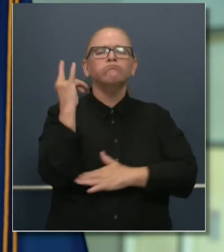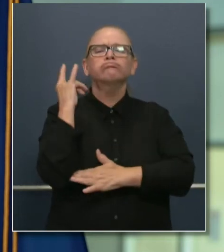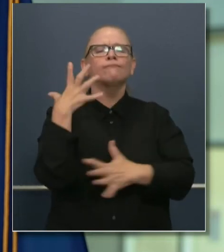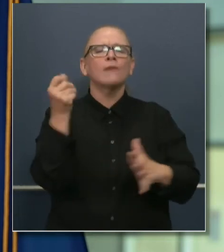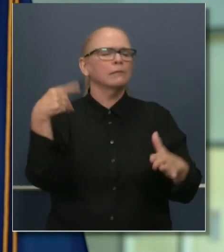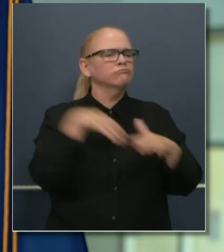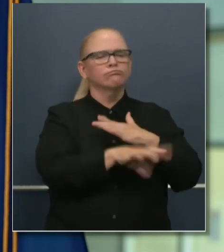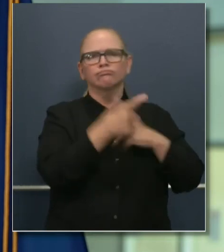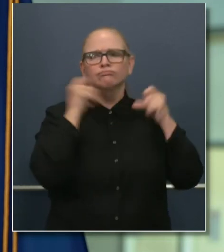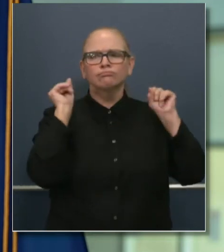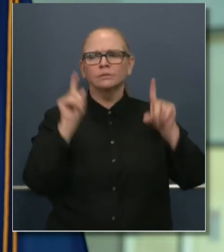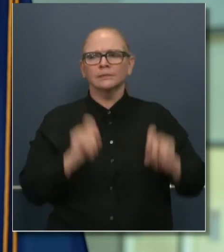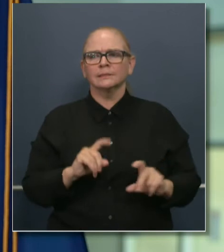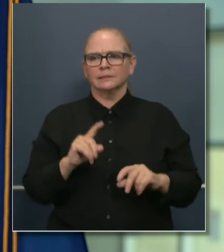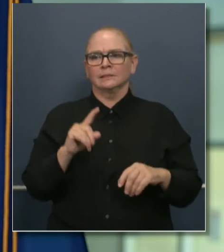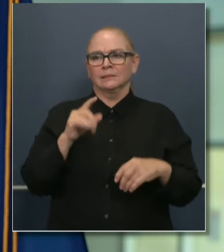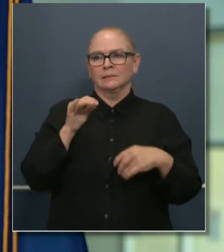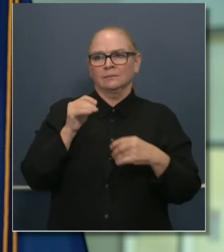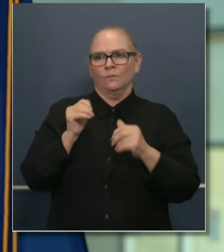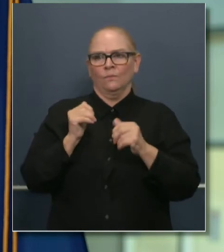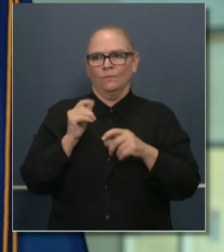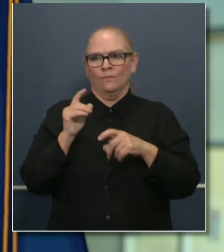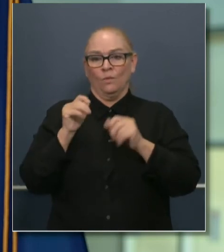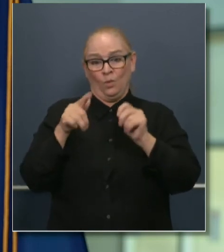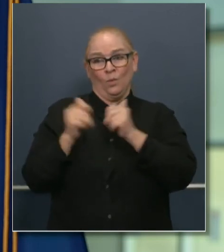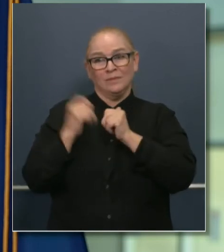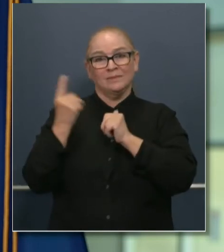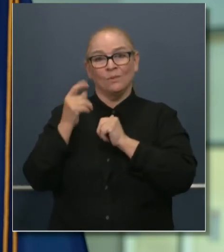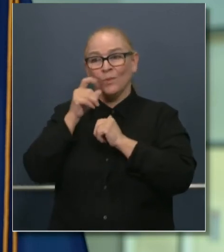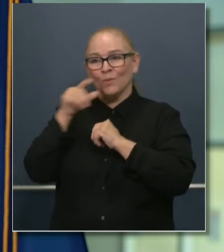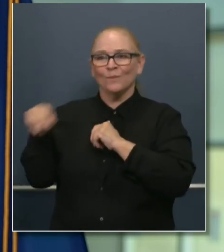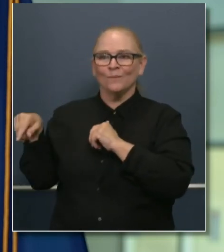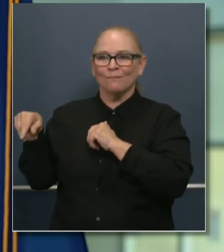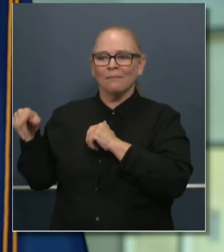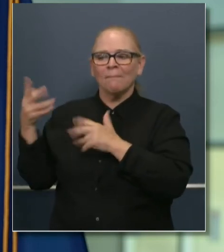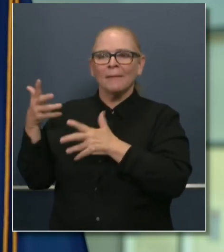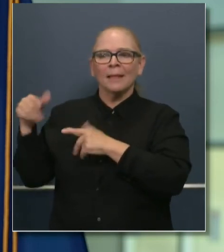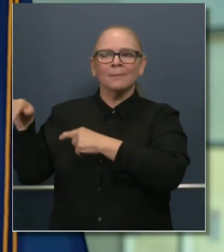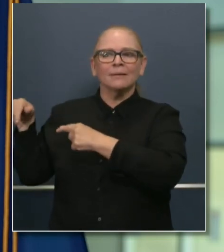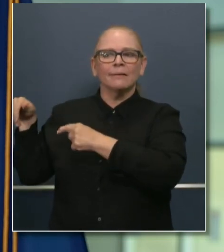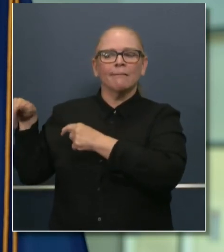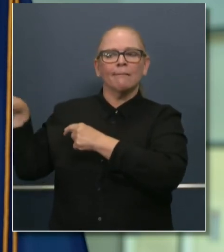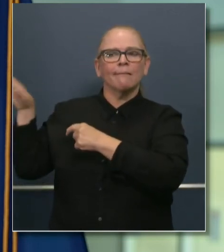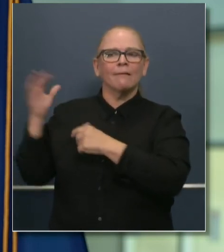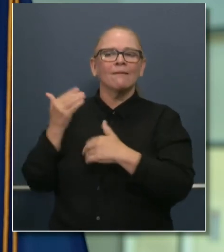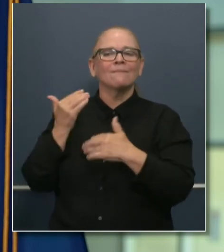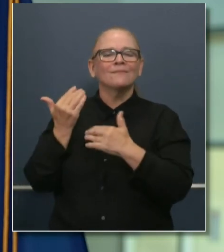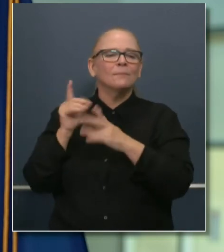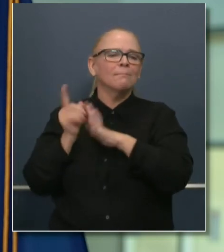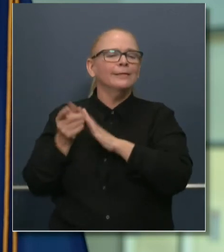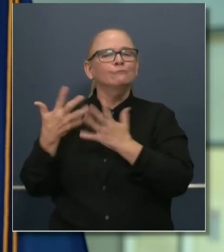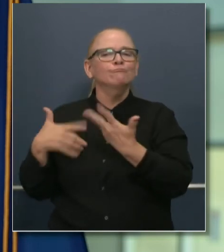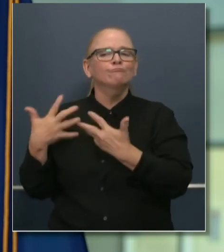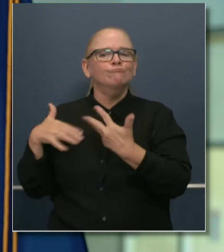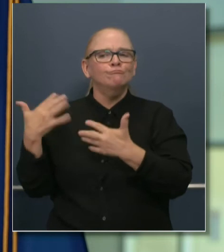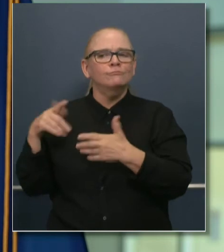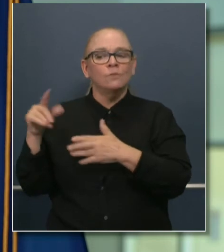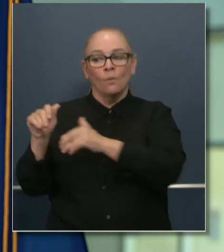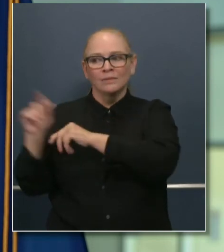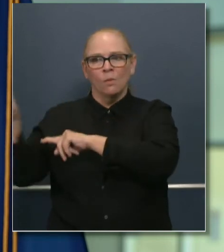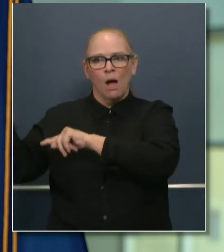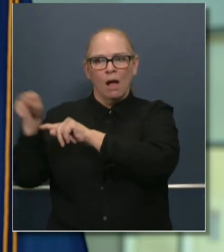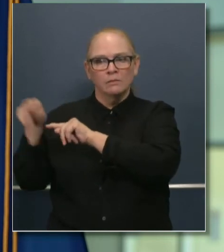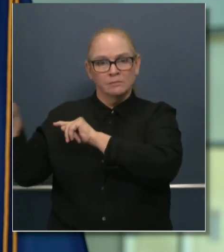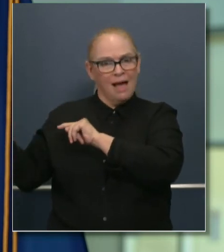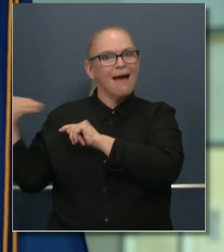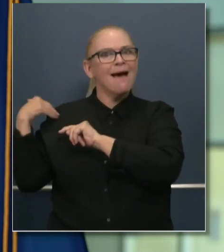close contact, that means somebody who spent 15 or more minutes, 6 or so feet closer to